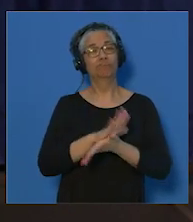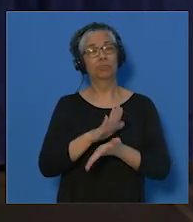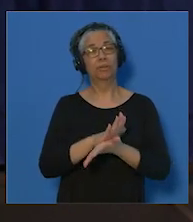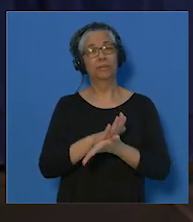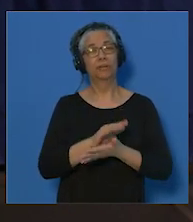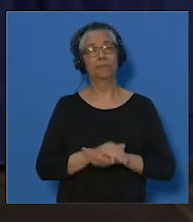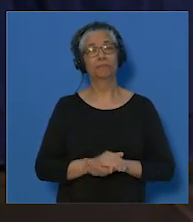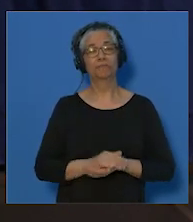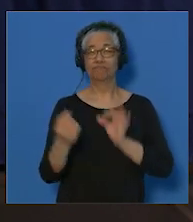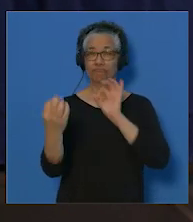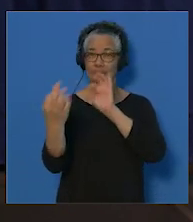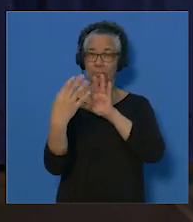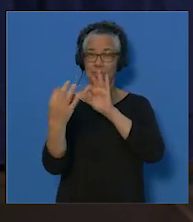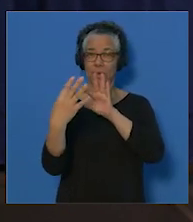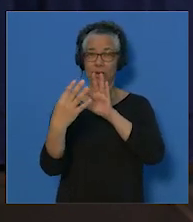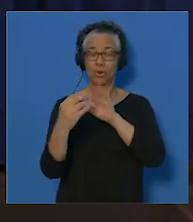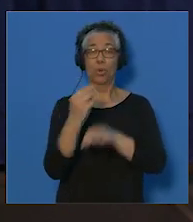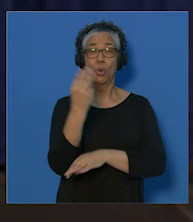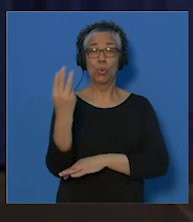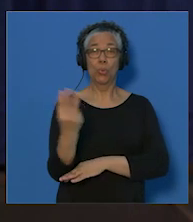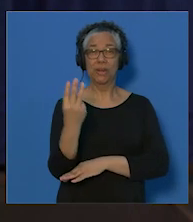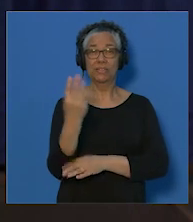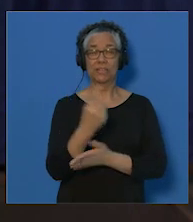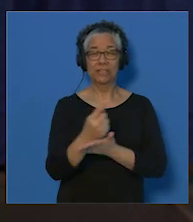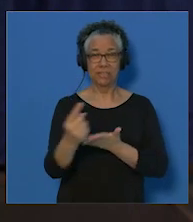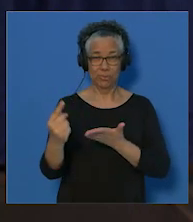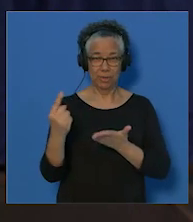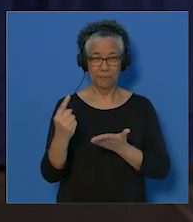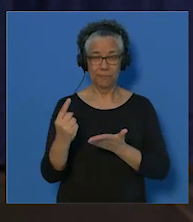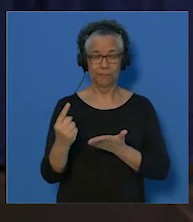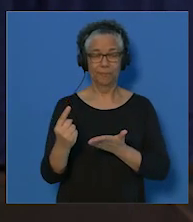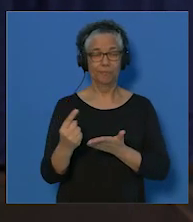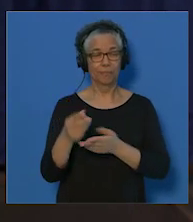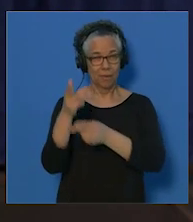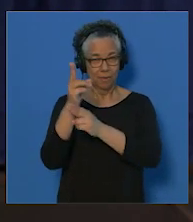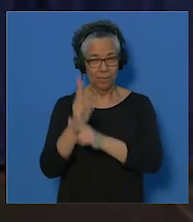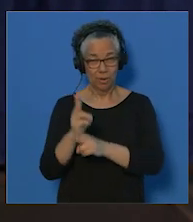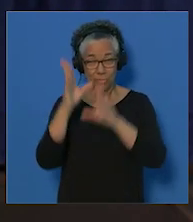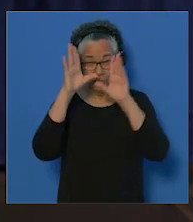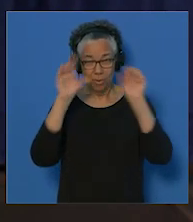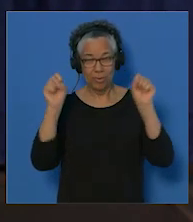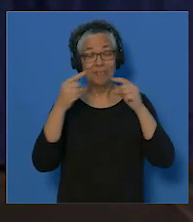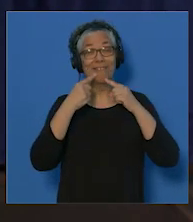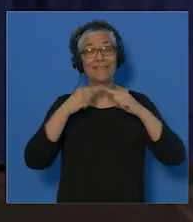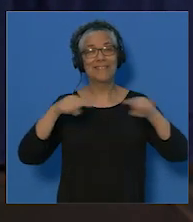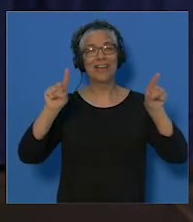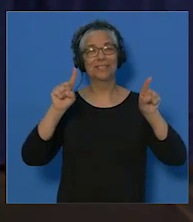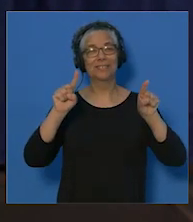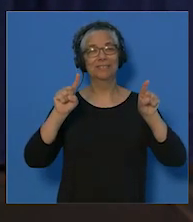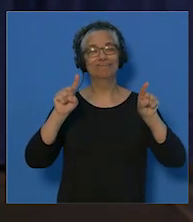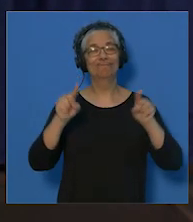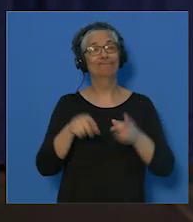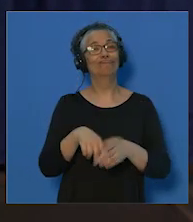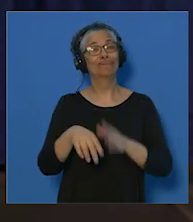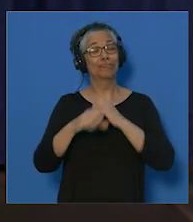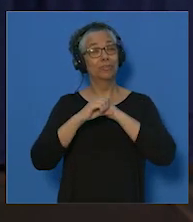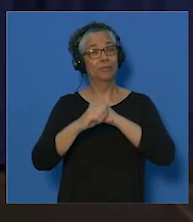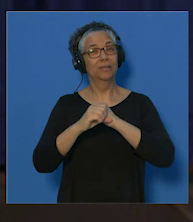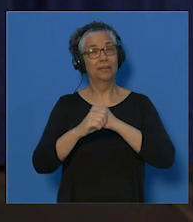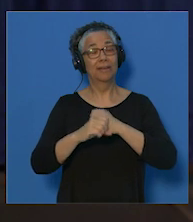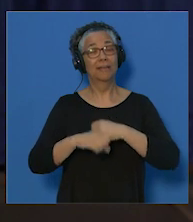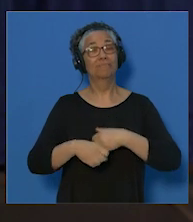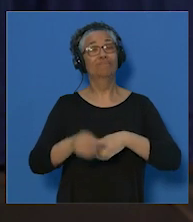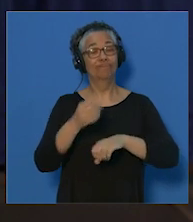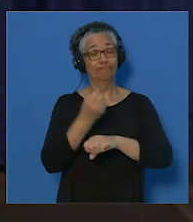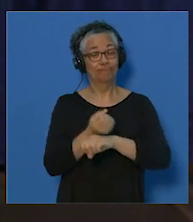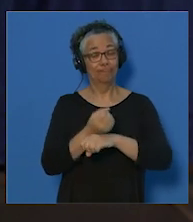Remote learning. On Wednesday this week, the Honorable Premier announced in his press statement that after lifting the shelter in